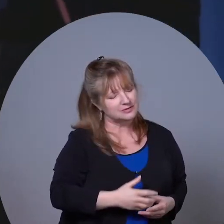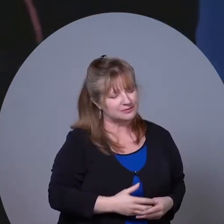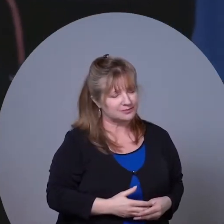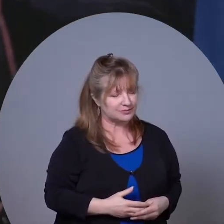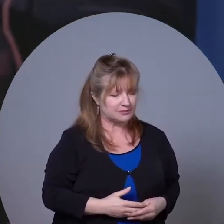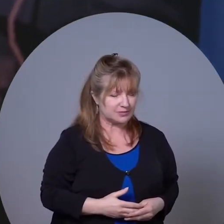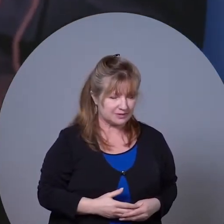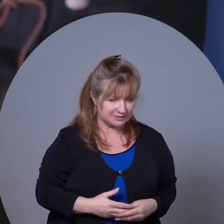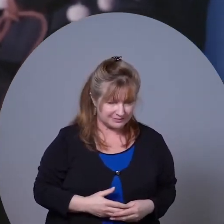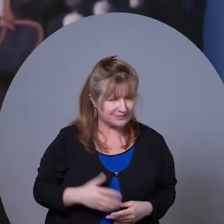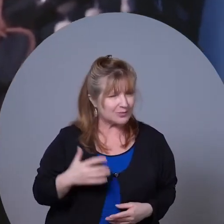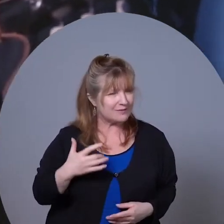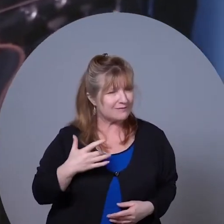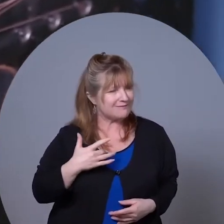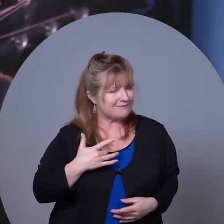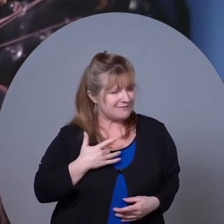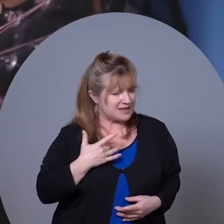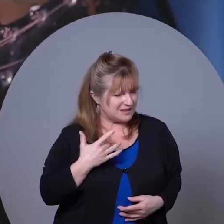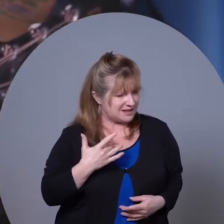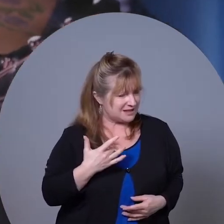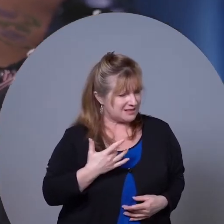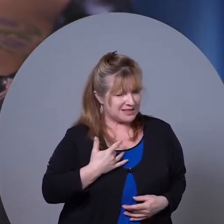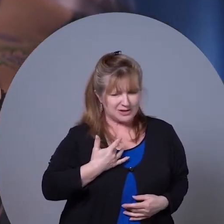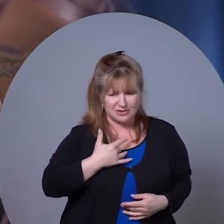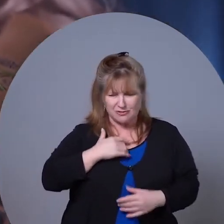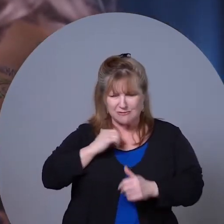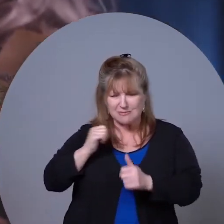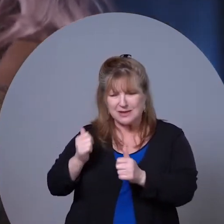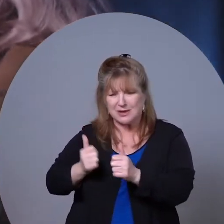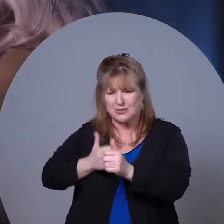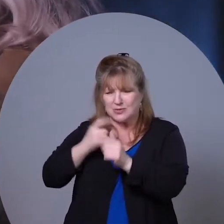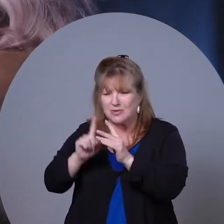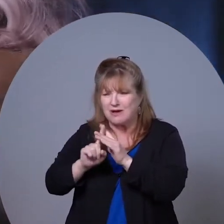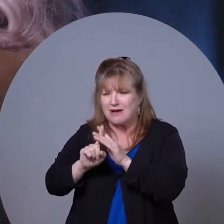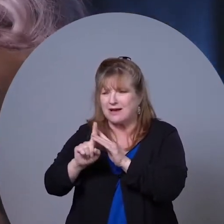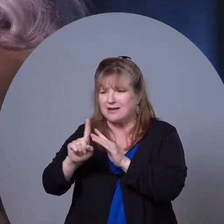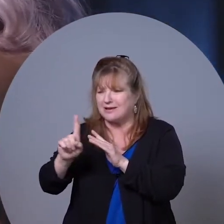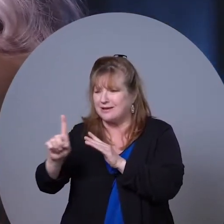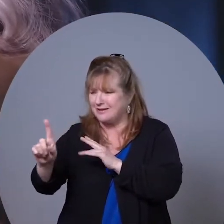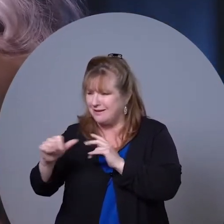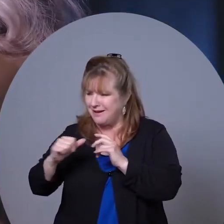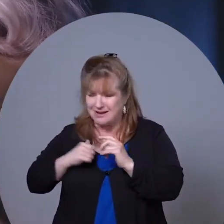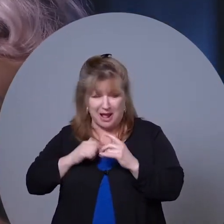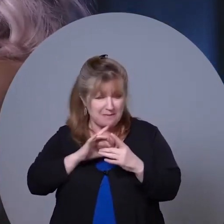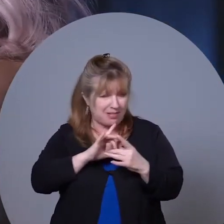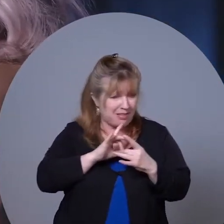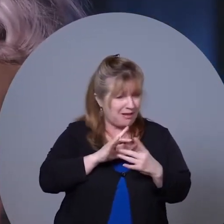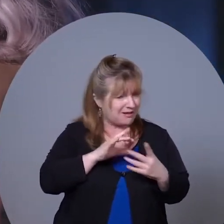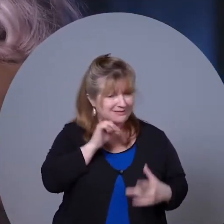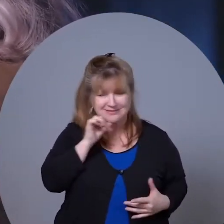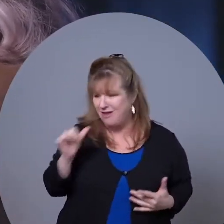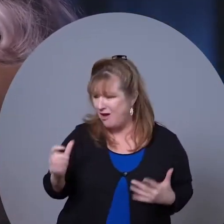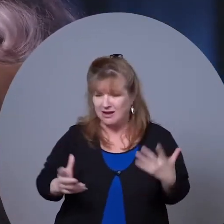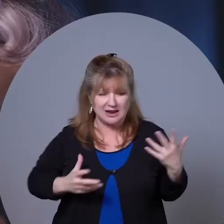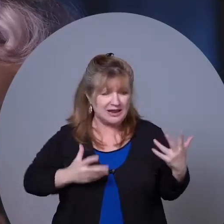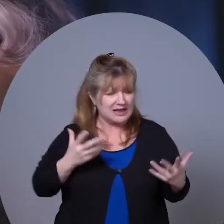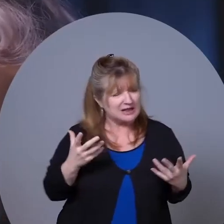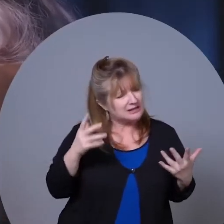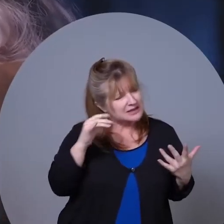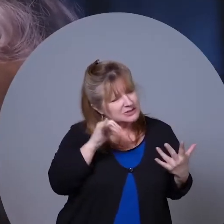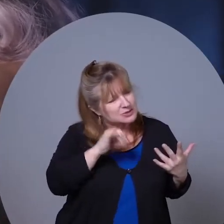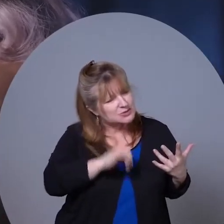ooh. There's a feeling you've been running from, the feeling that you don't belong. This whole time you've